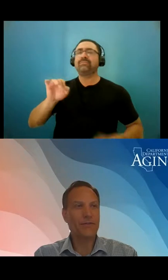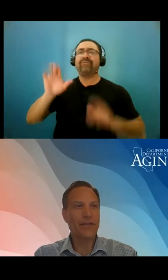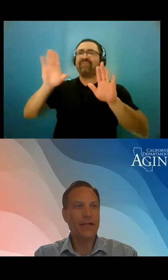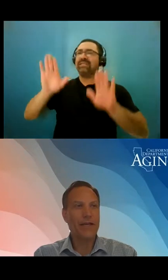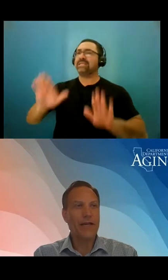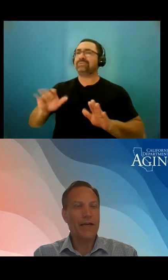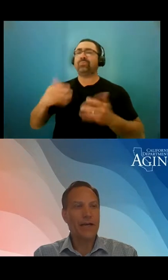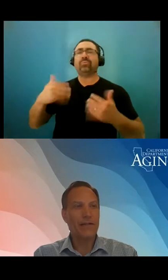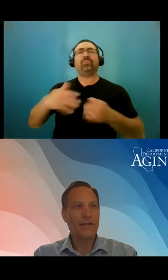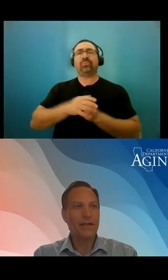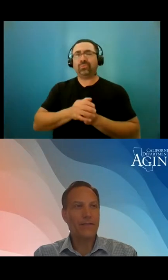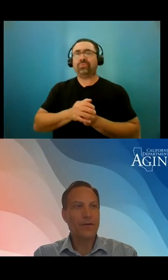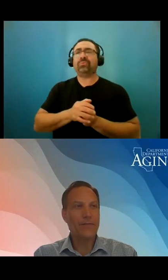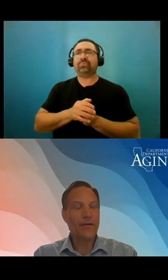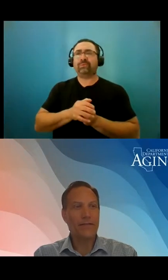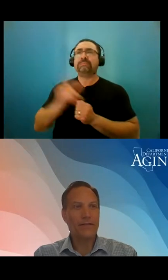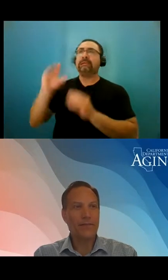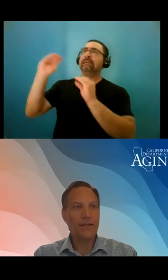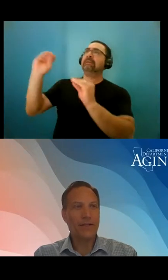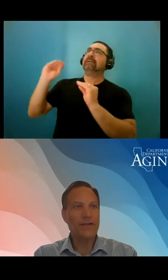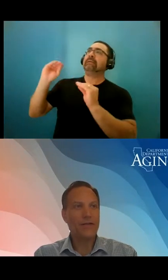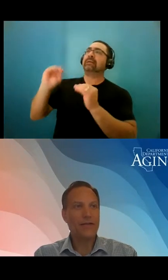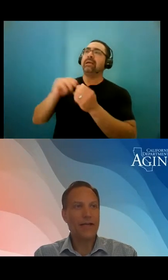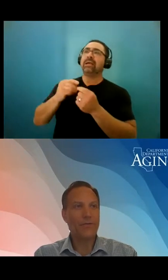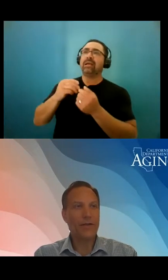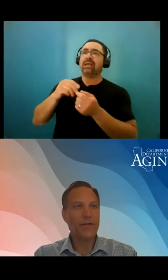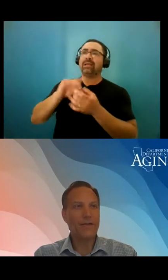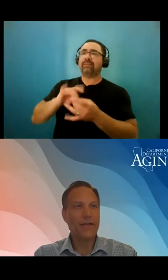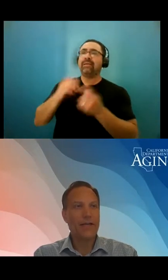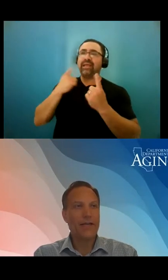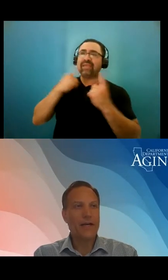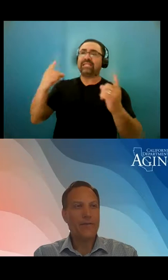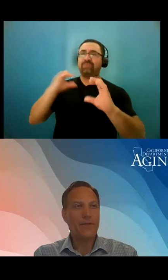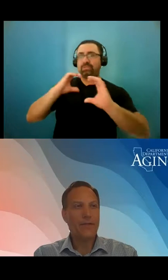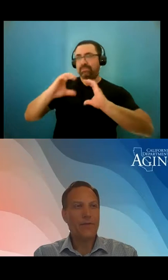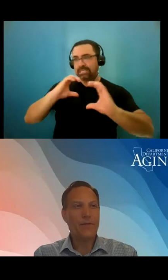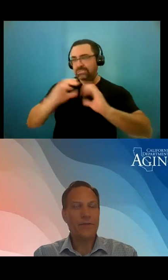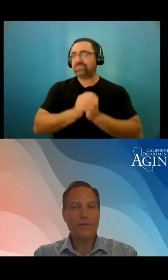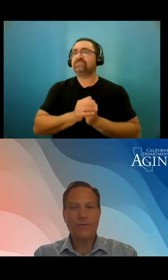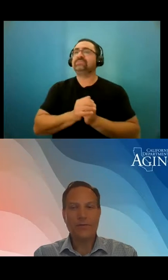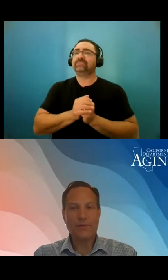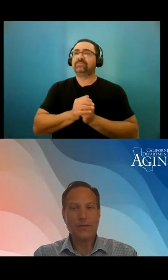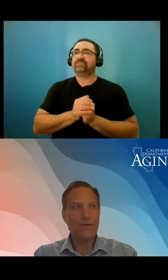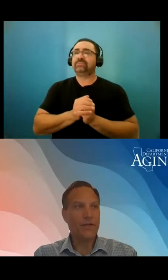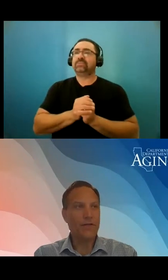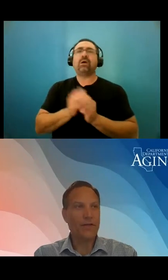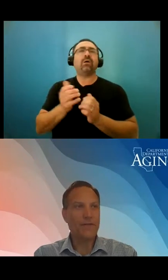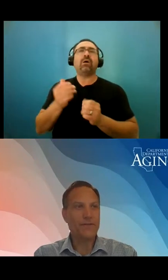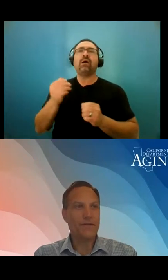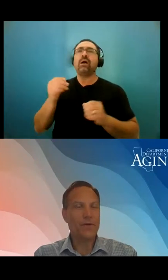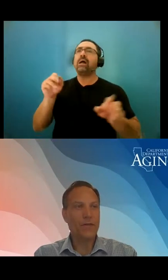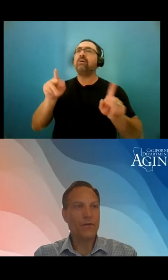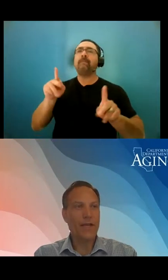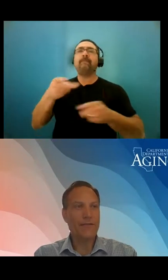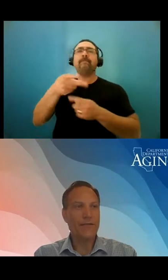fantastic, has really taught us a lot about effective communication, as well as you know, public perception of all of our